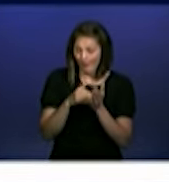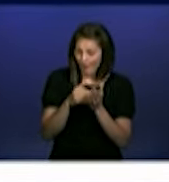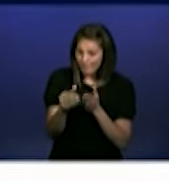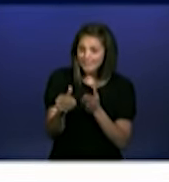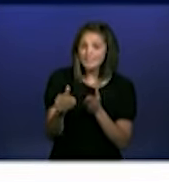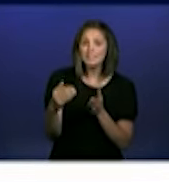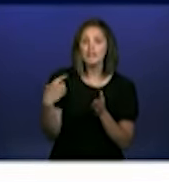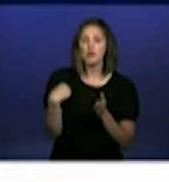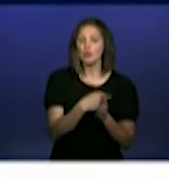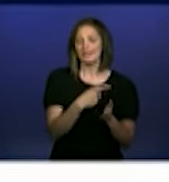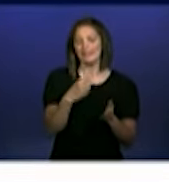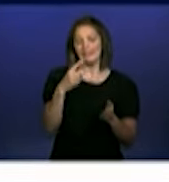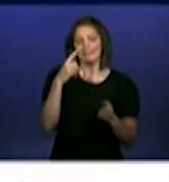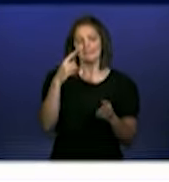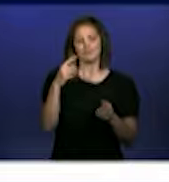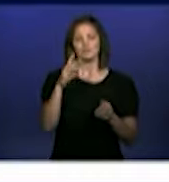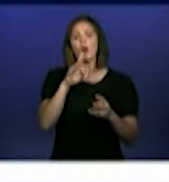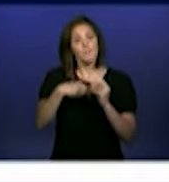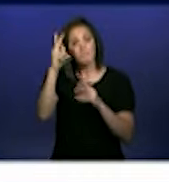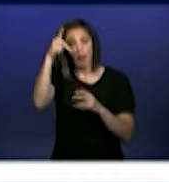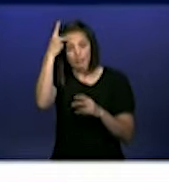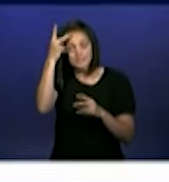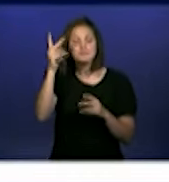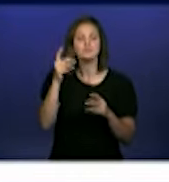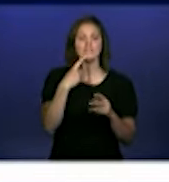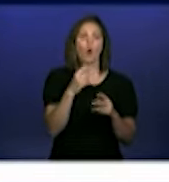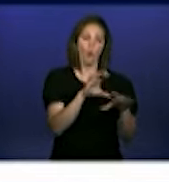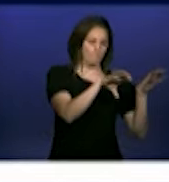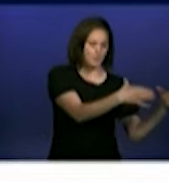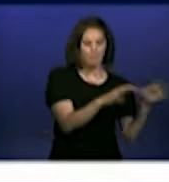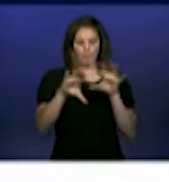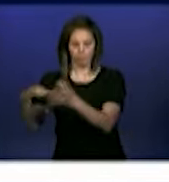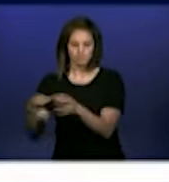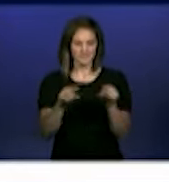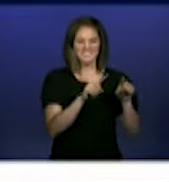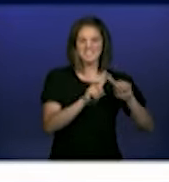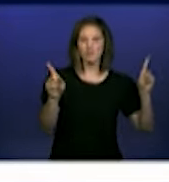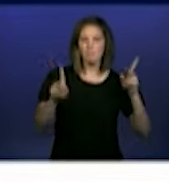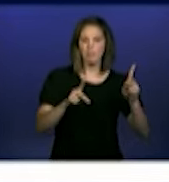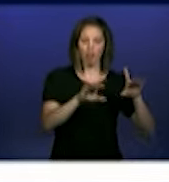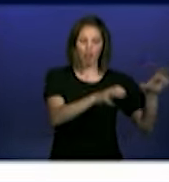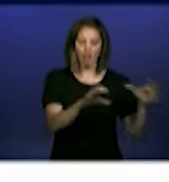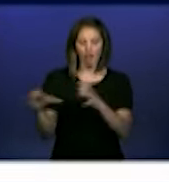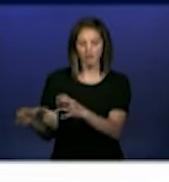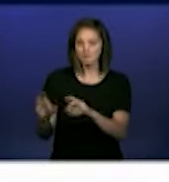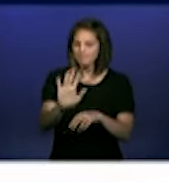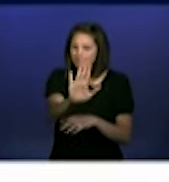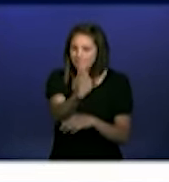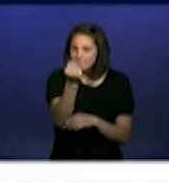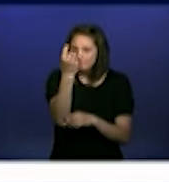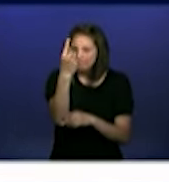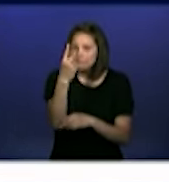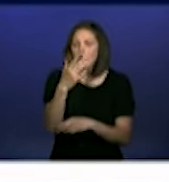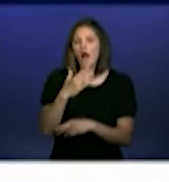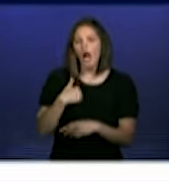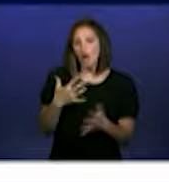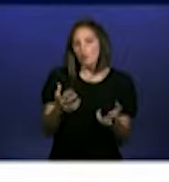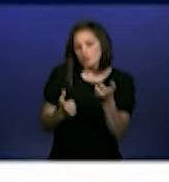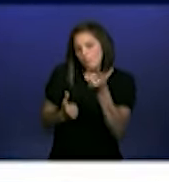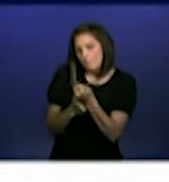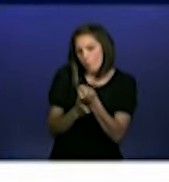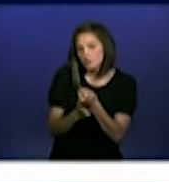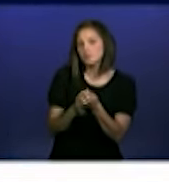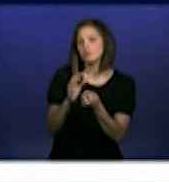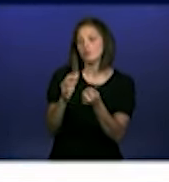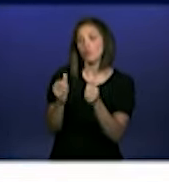of people, that group of people. How are you going to represent all people? You know what? The America First agenda that I have committed to champion with President